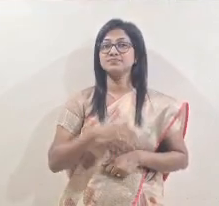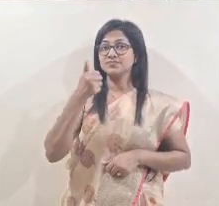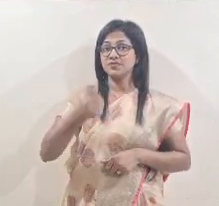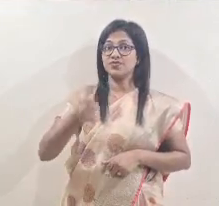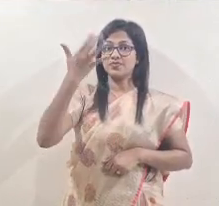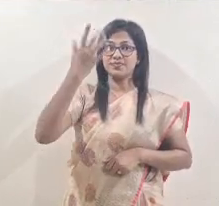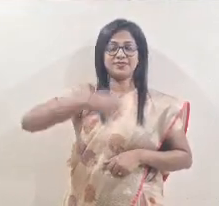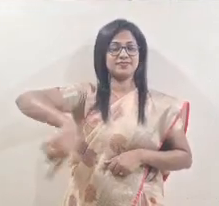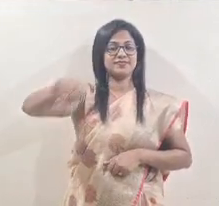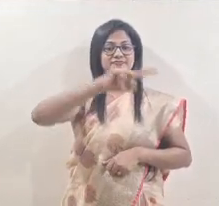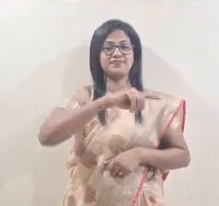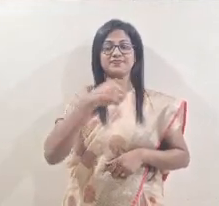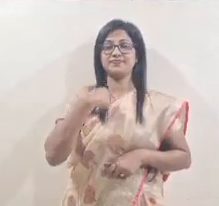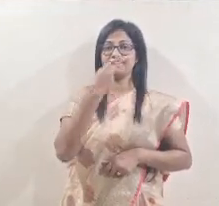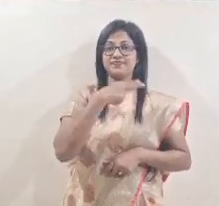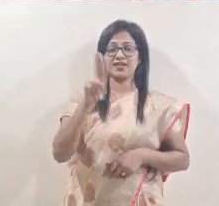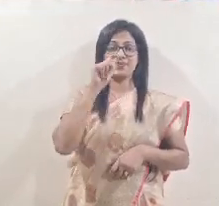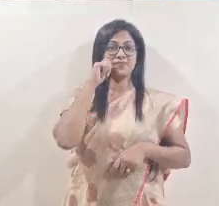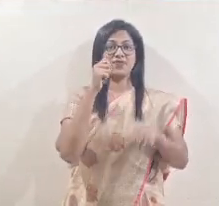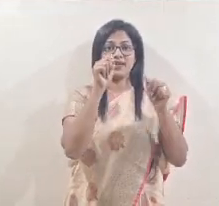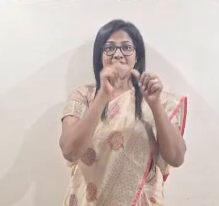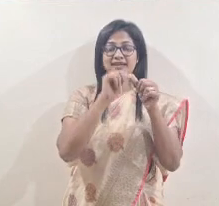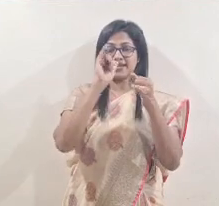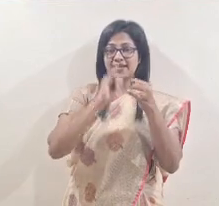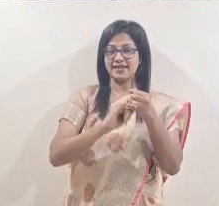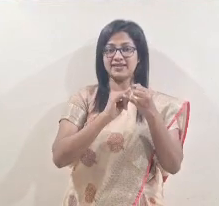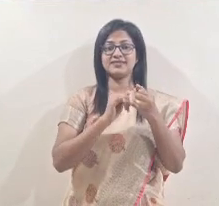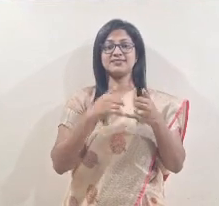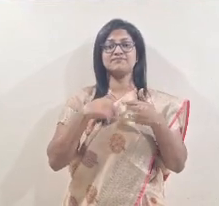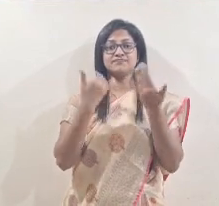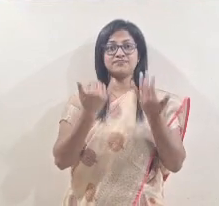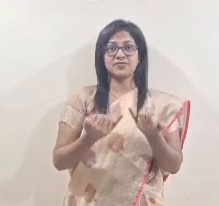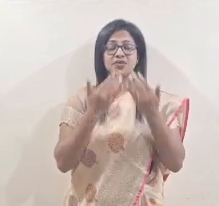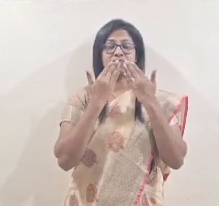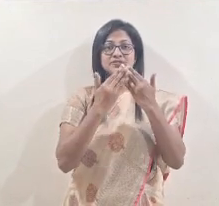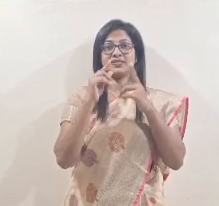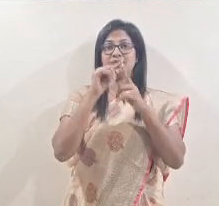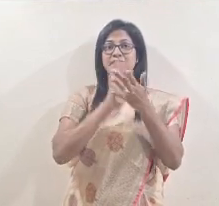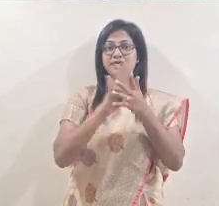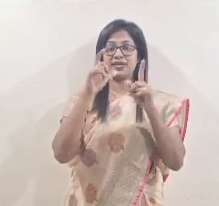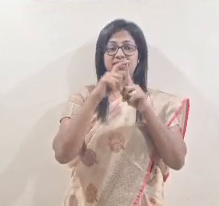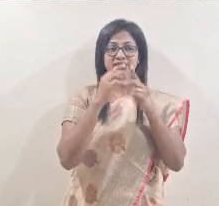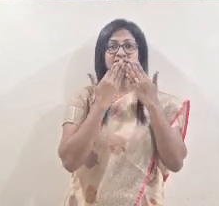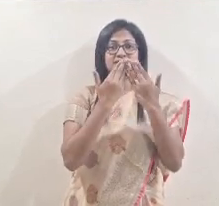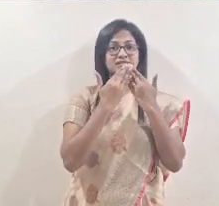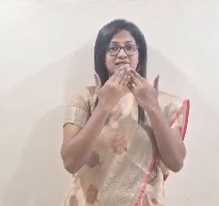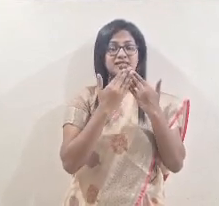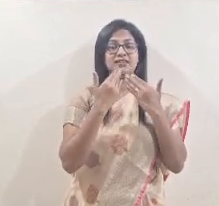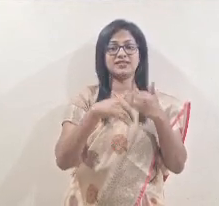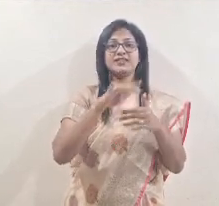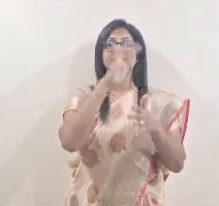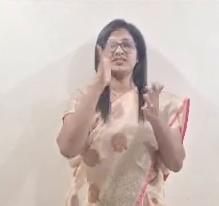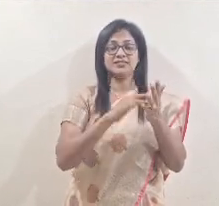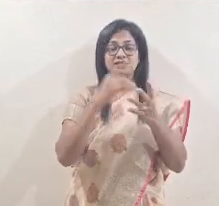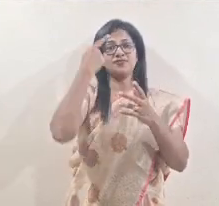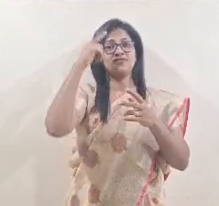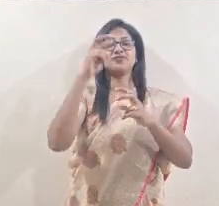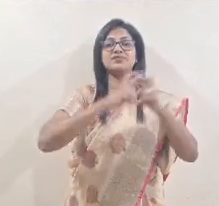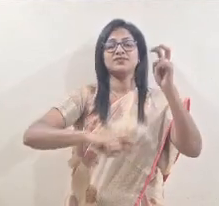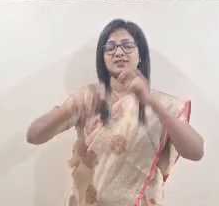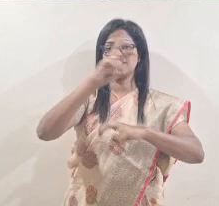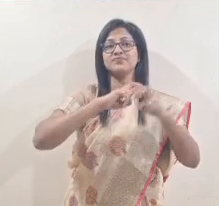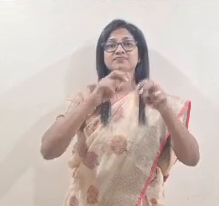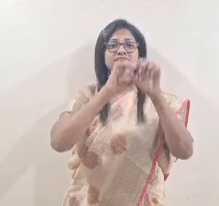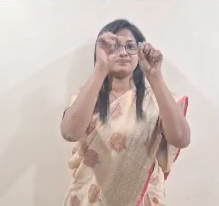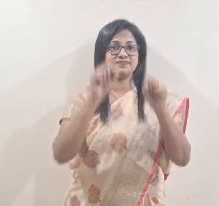Good morning, everyone. My name is Anurag Sonkar. I'm currently working as a PhD research scholar in Center for Transportation Systems, IIT